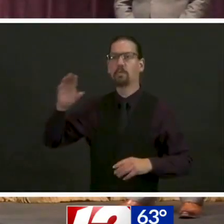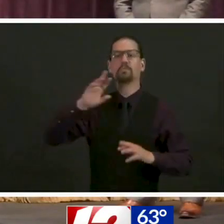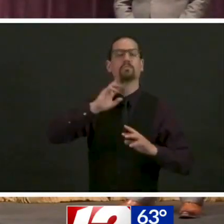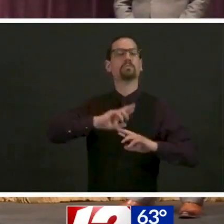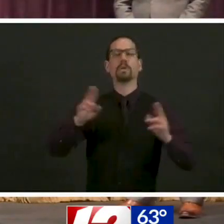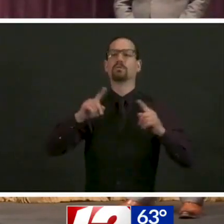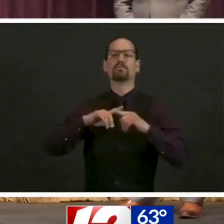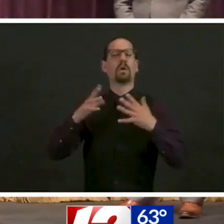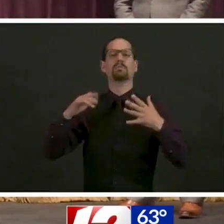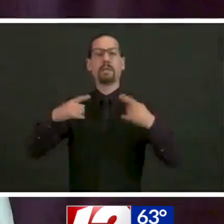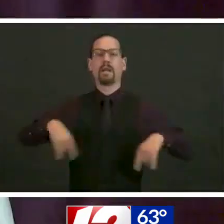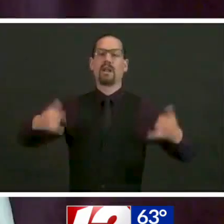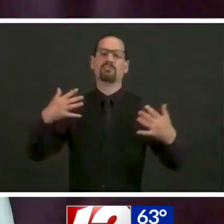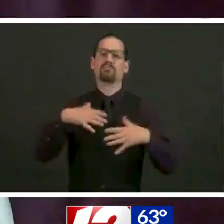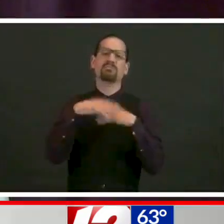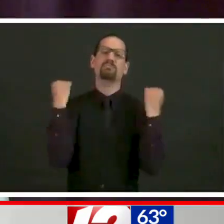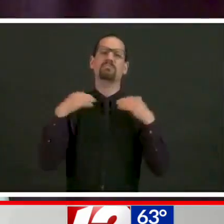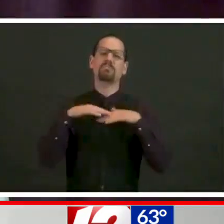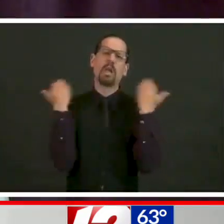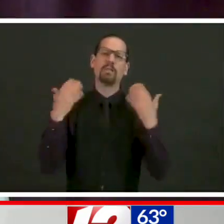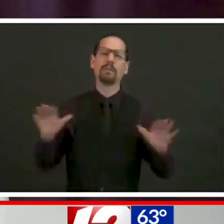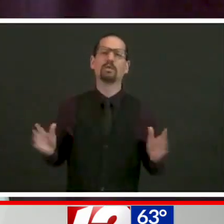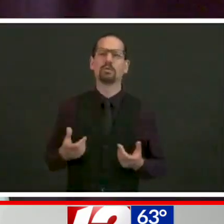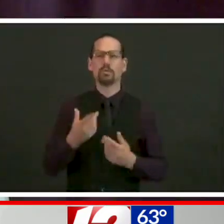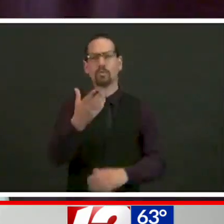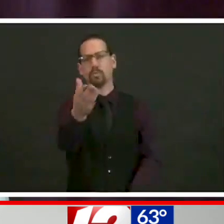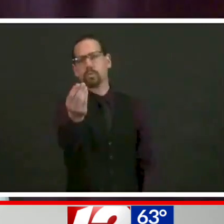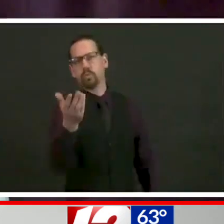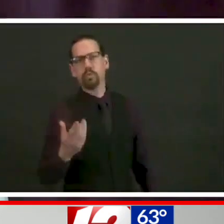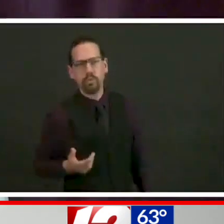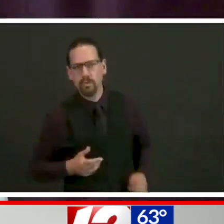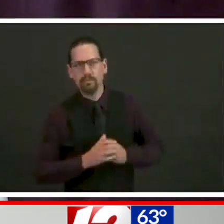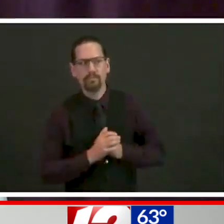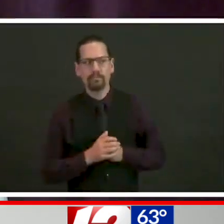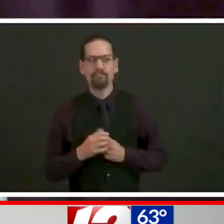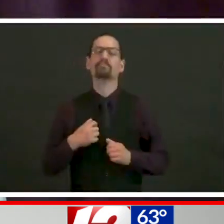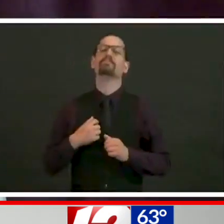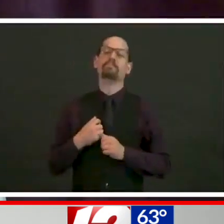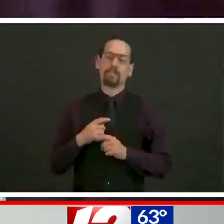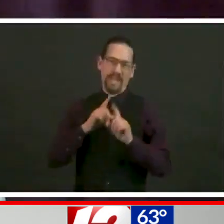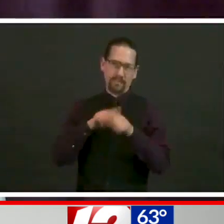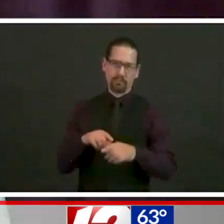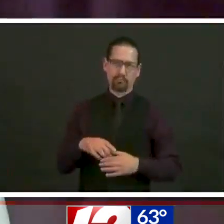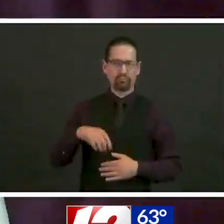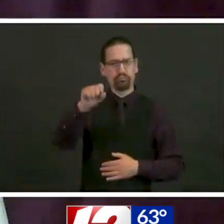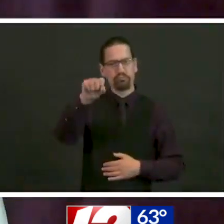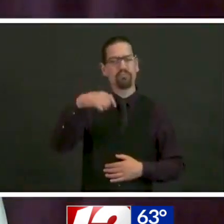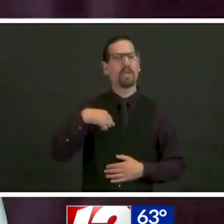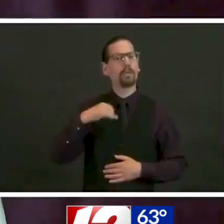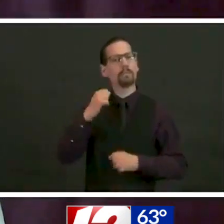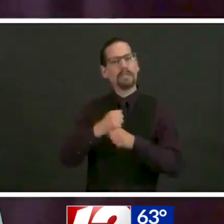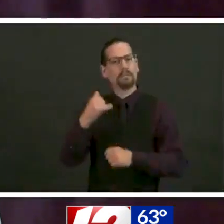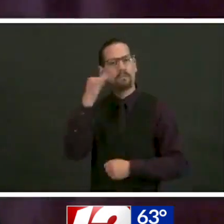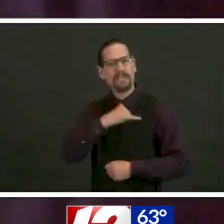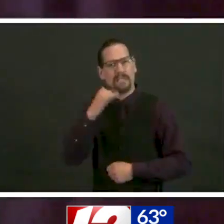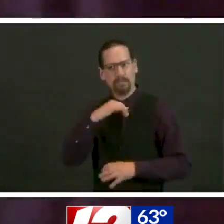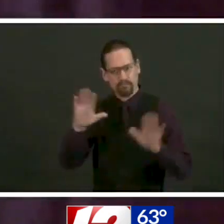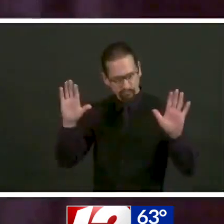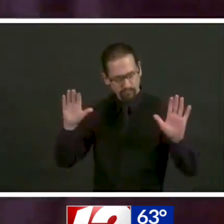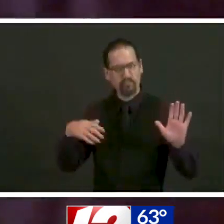not following her own advice. It was clearly a mistake on my part. I shouldn't have done it, and it's just another note that we have to be